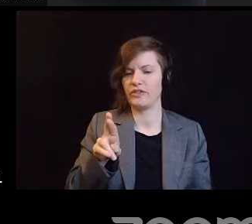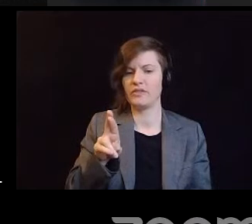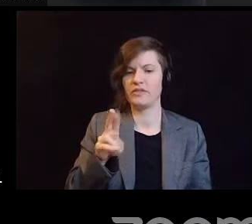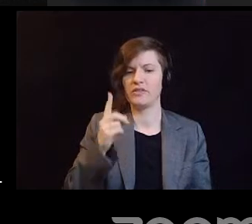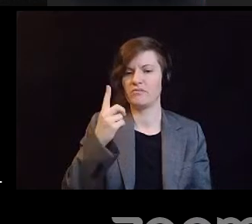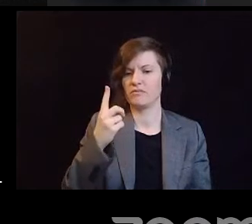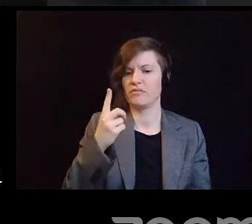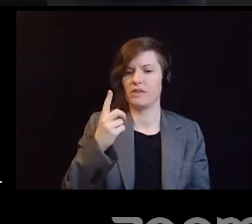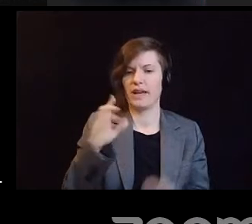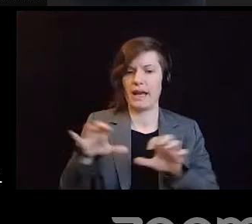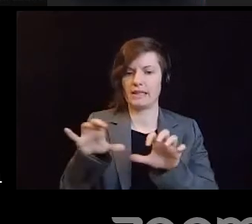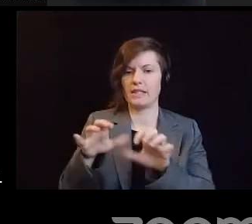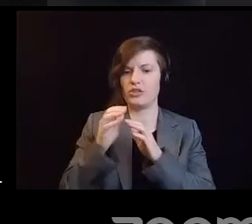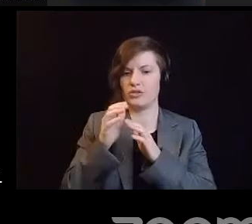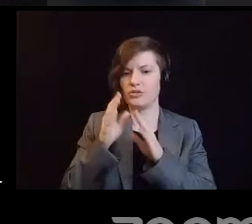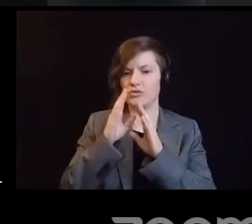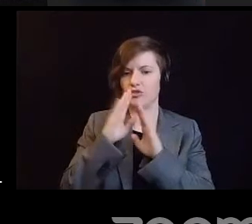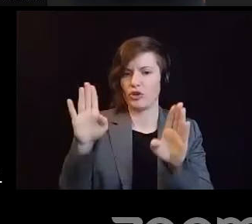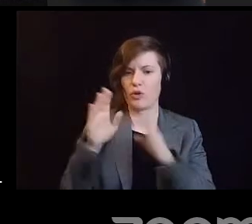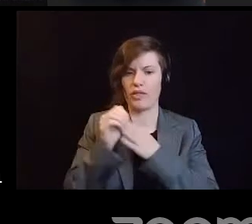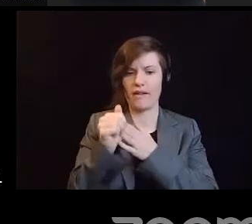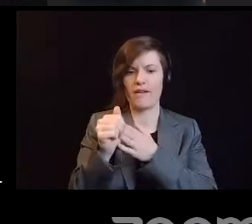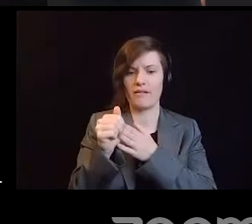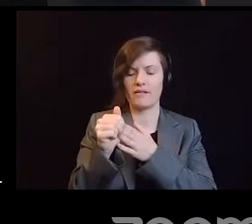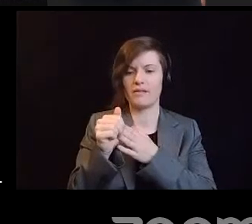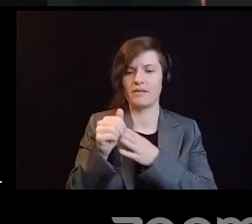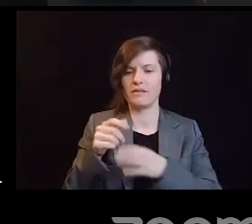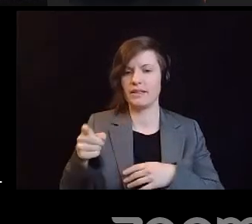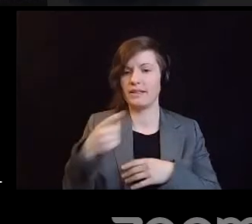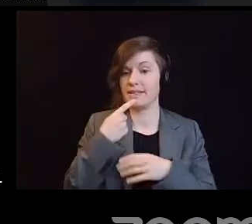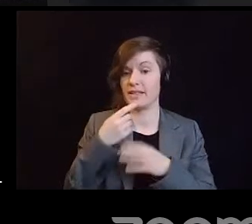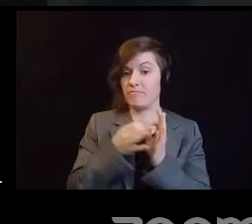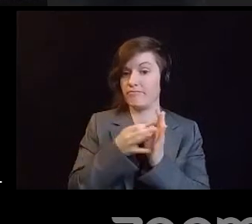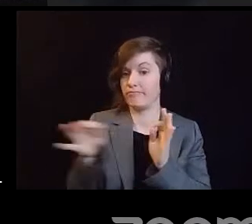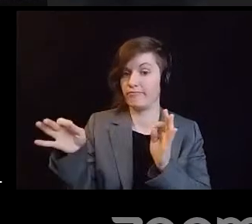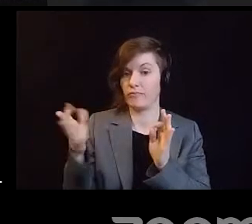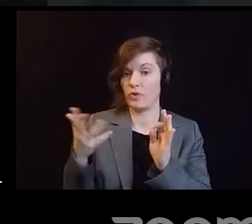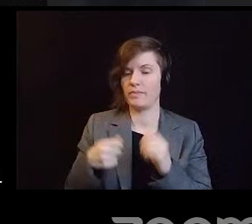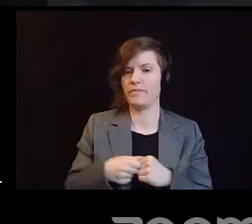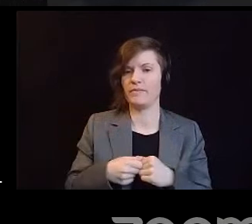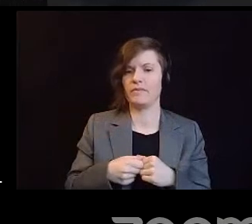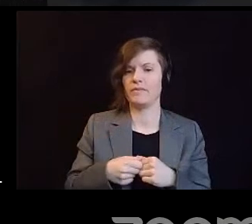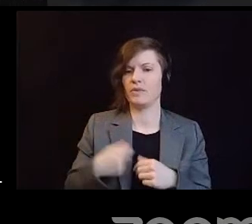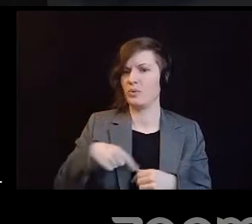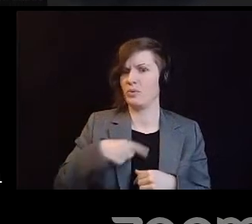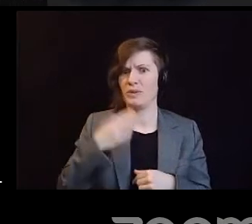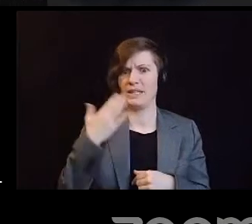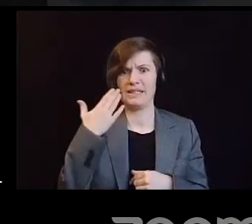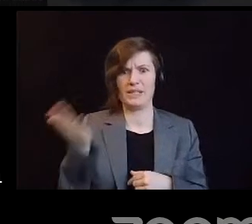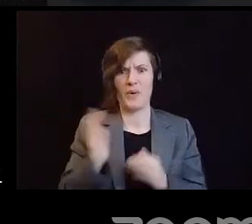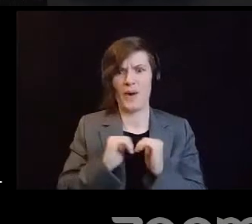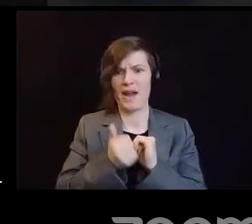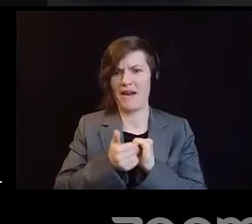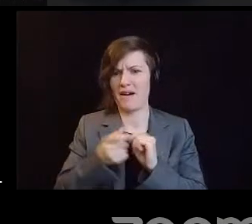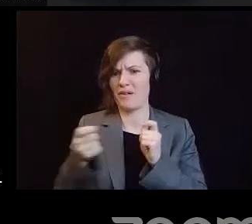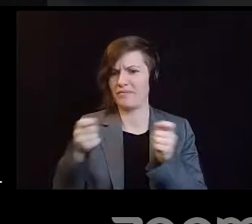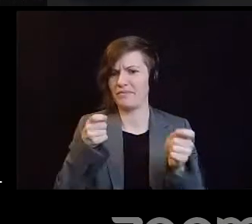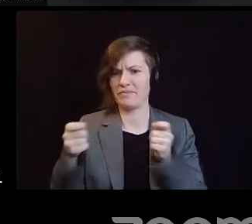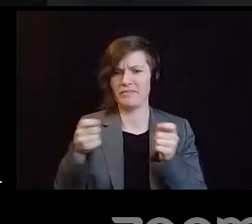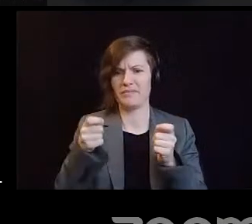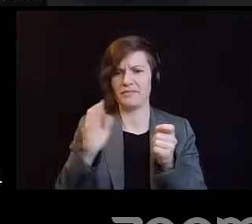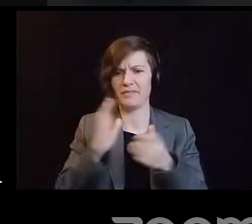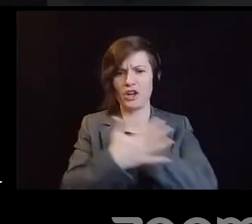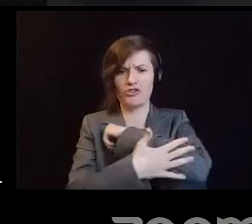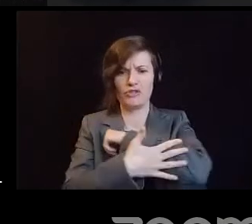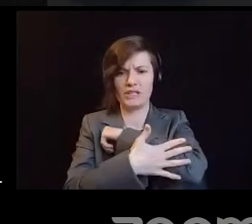guide, where he said verbatim, like, we did not know how to rule the country. We should not have gone into it. The context was such that